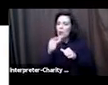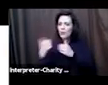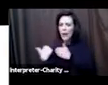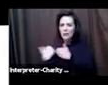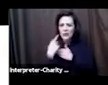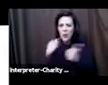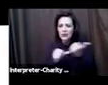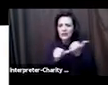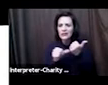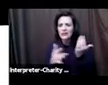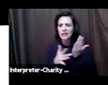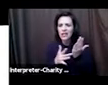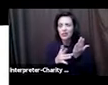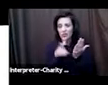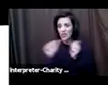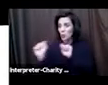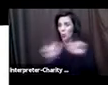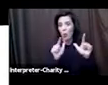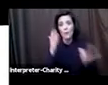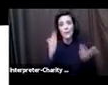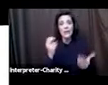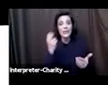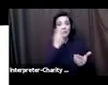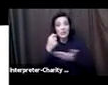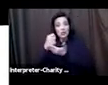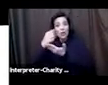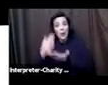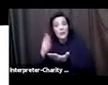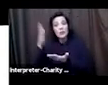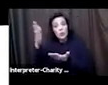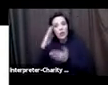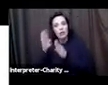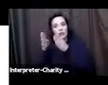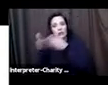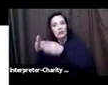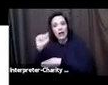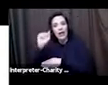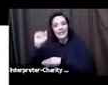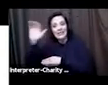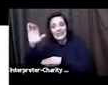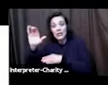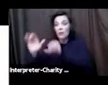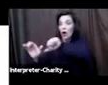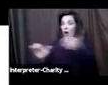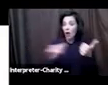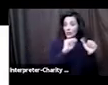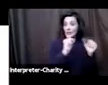So of course, it might be the speech therapist who's taking the lead on AAC, but that doesn't mean that the other members of the team are